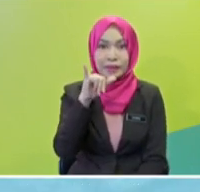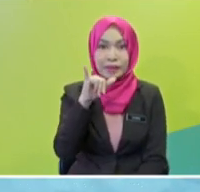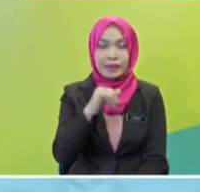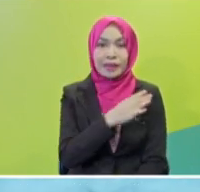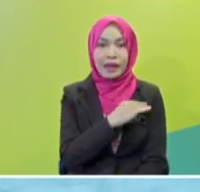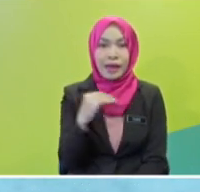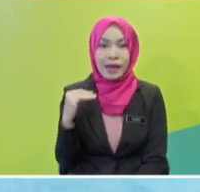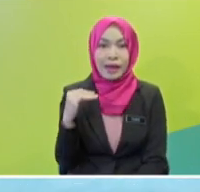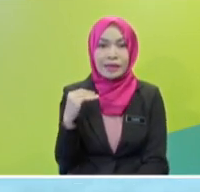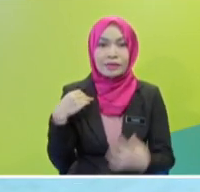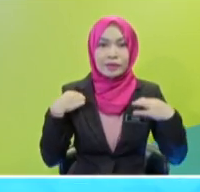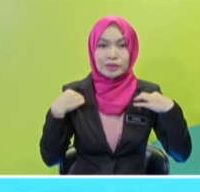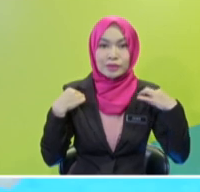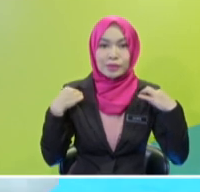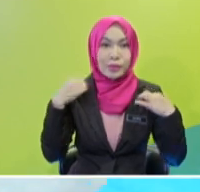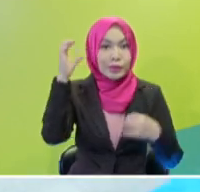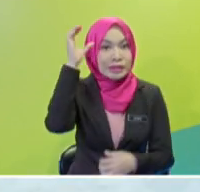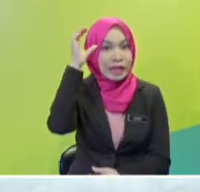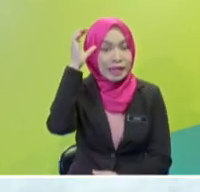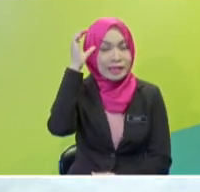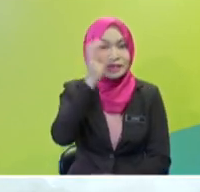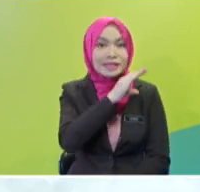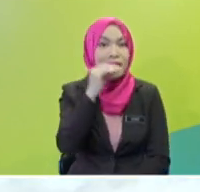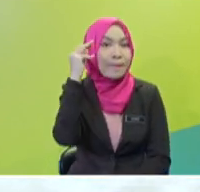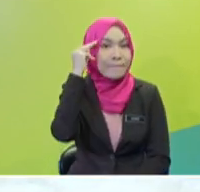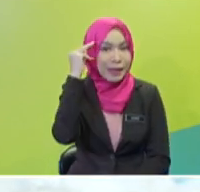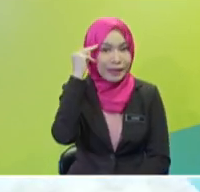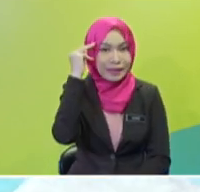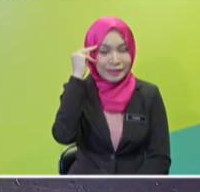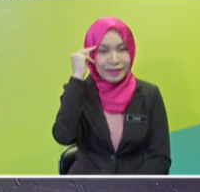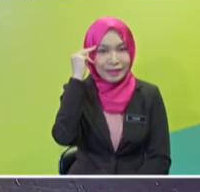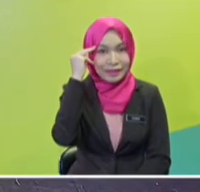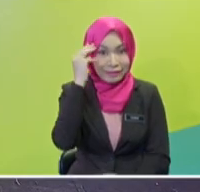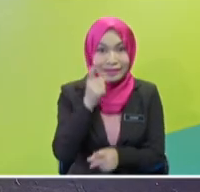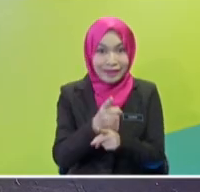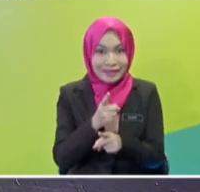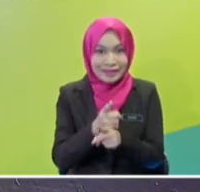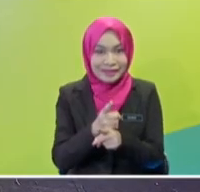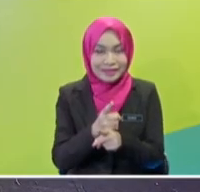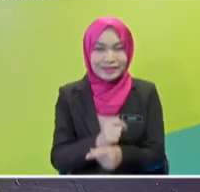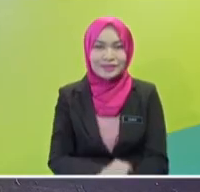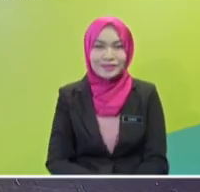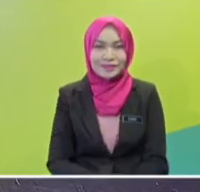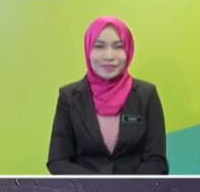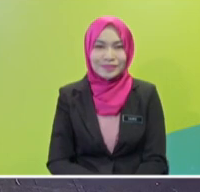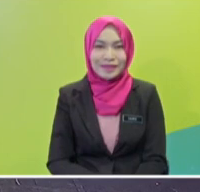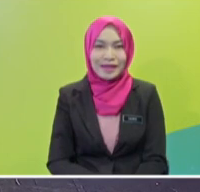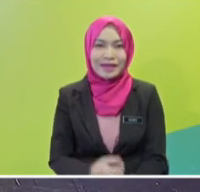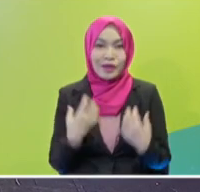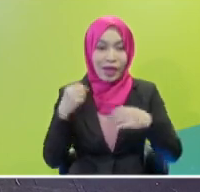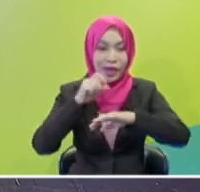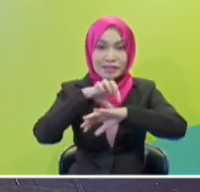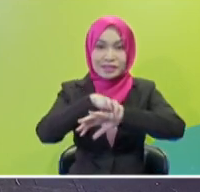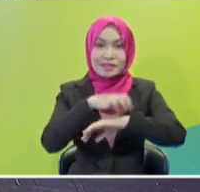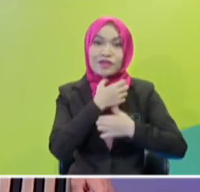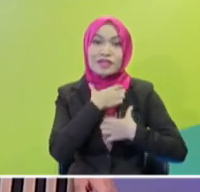And for Malay, baju kurung and baju Melayu. Ah, yes. Ah, there are also some accessories that we